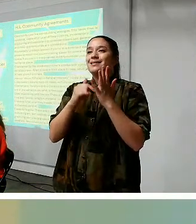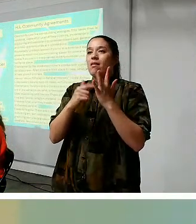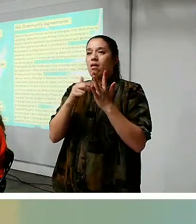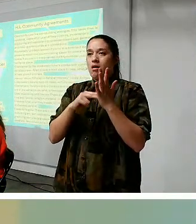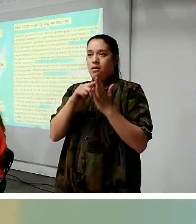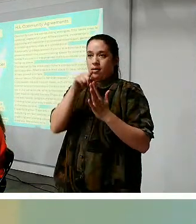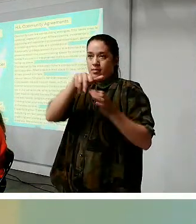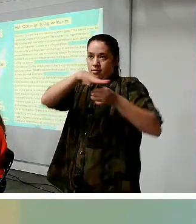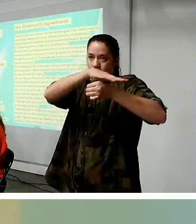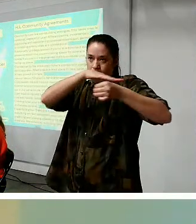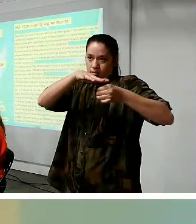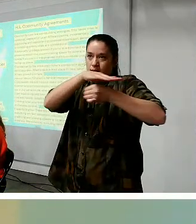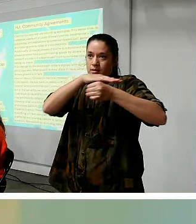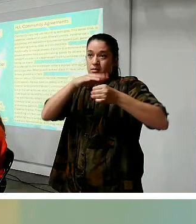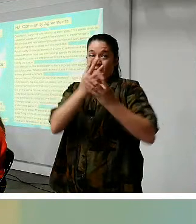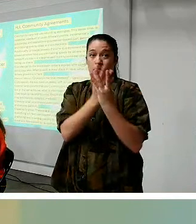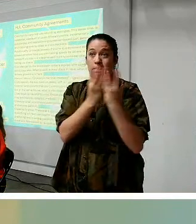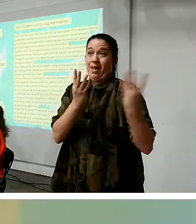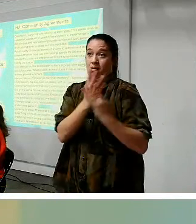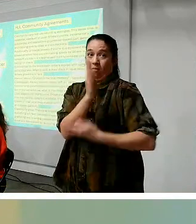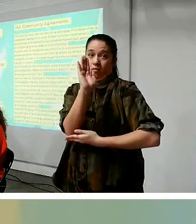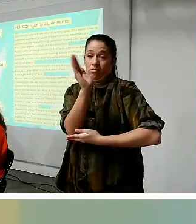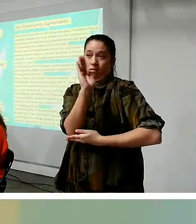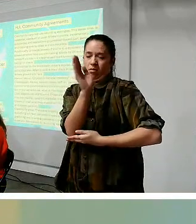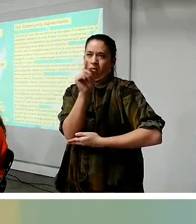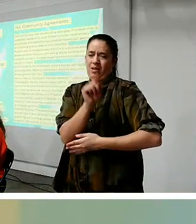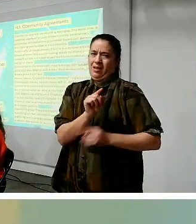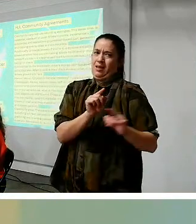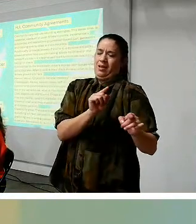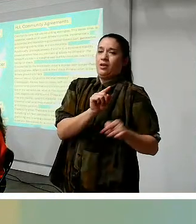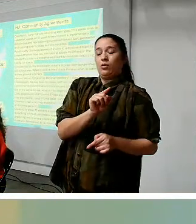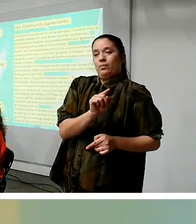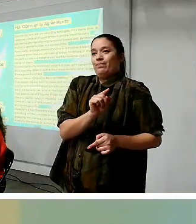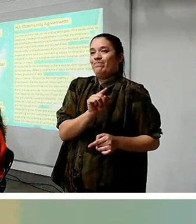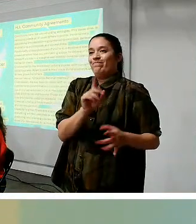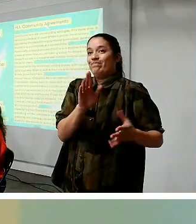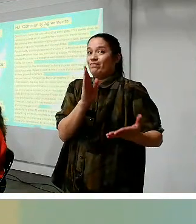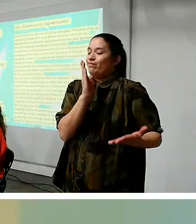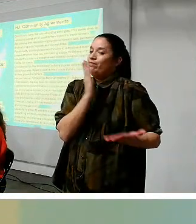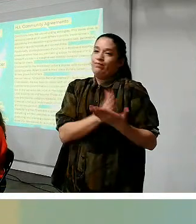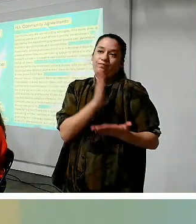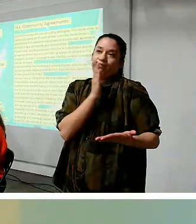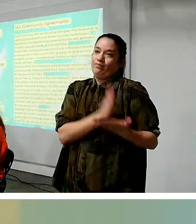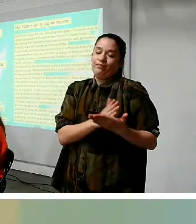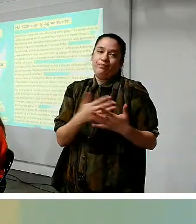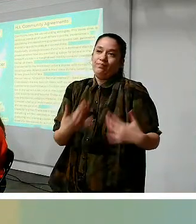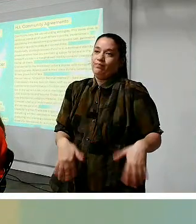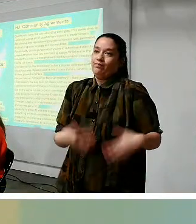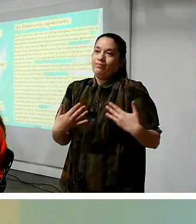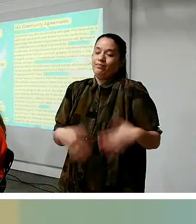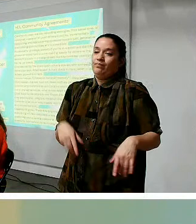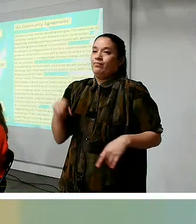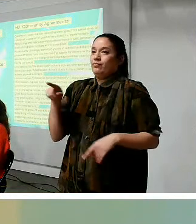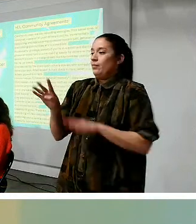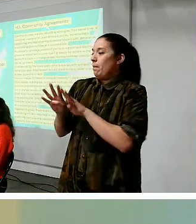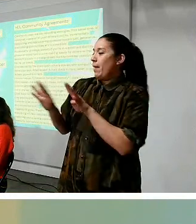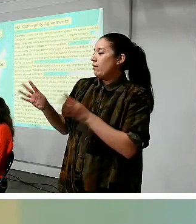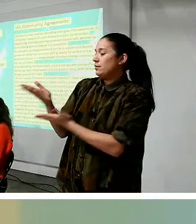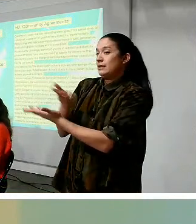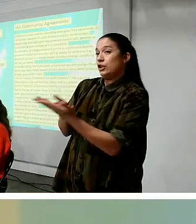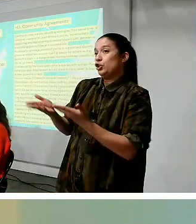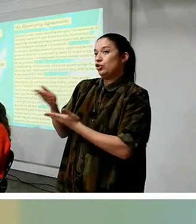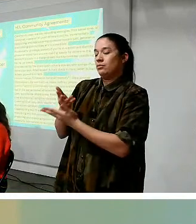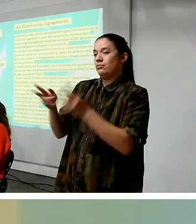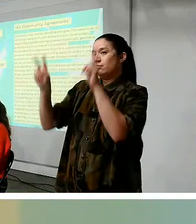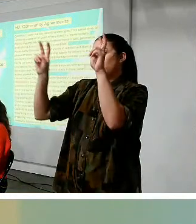can't talk or have a panel on state violence without talking about the current genocide of Palestinians and the